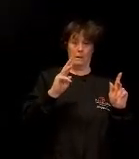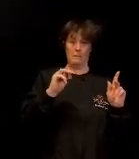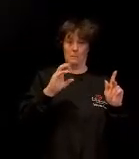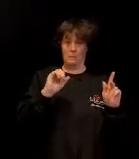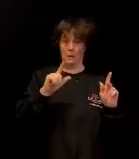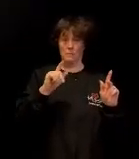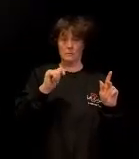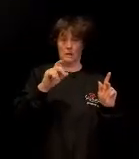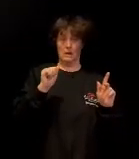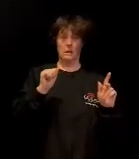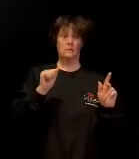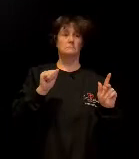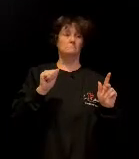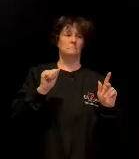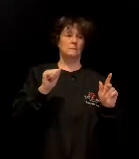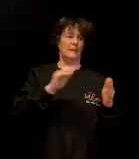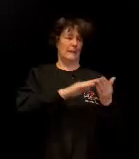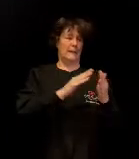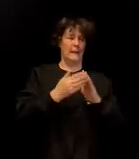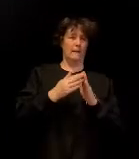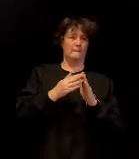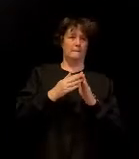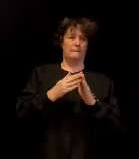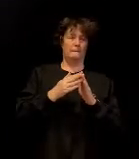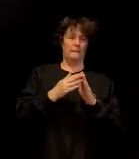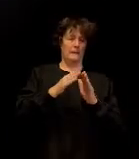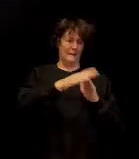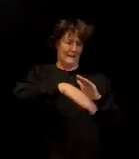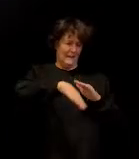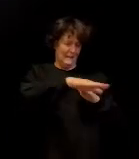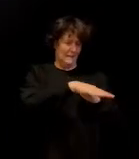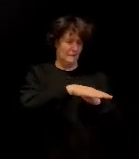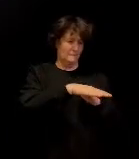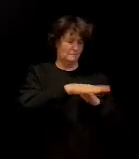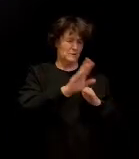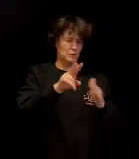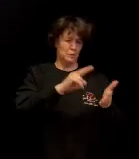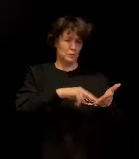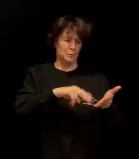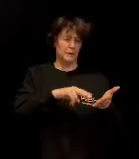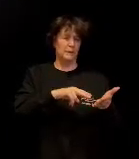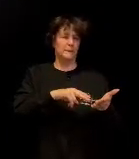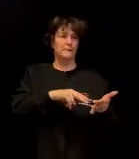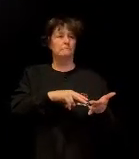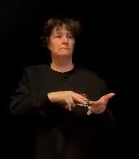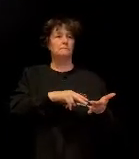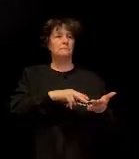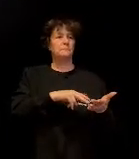believe, was people that, let's just read it real quick.